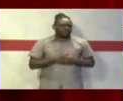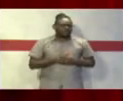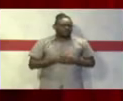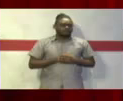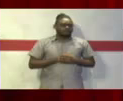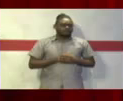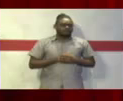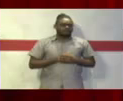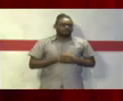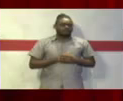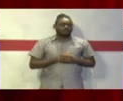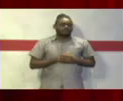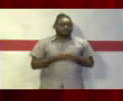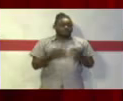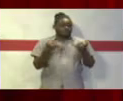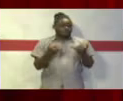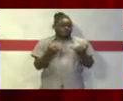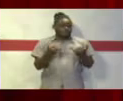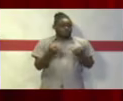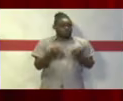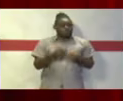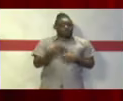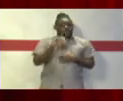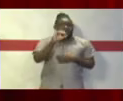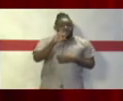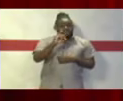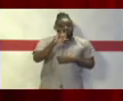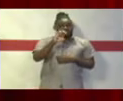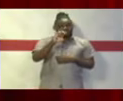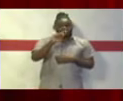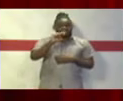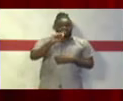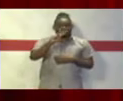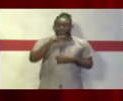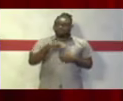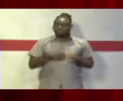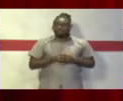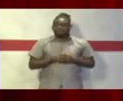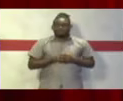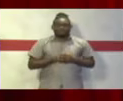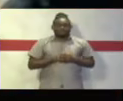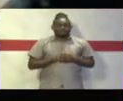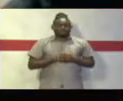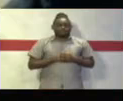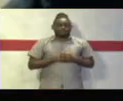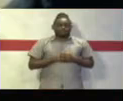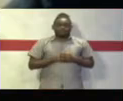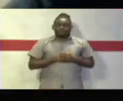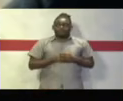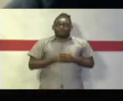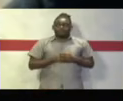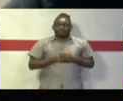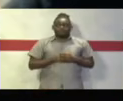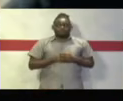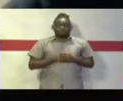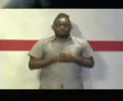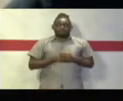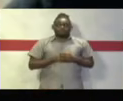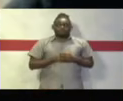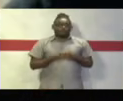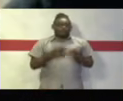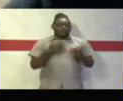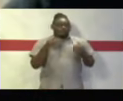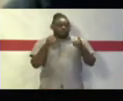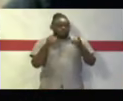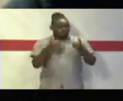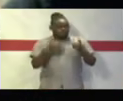go to IETV. We are ready for your 2 questions. Good morning. Hi. Hi, good morning. Benjamin Hayes, ITV News.